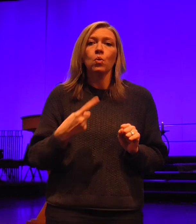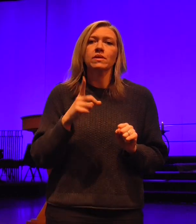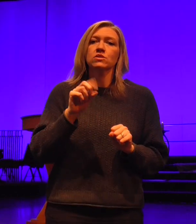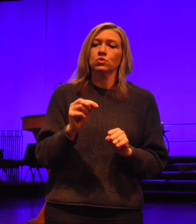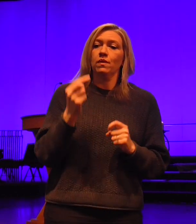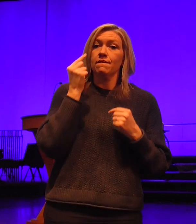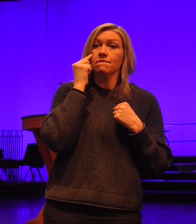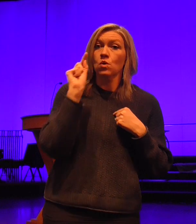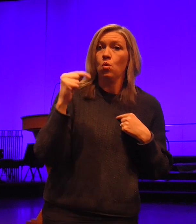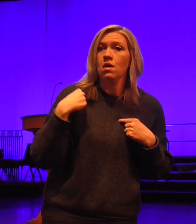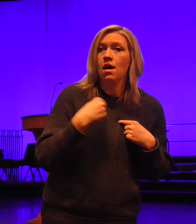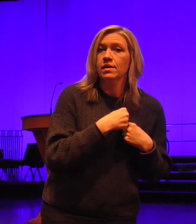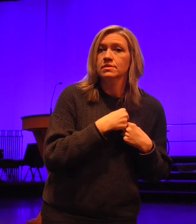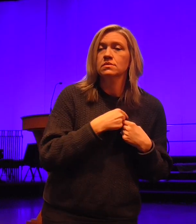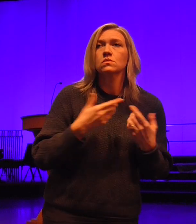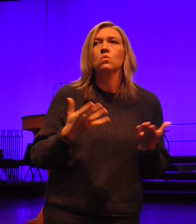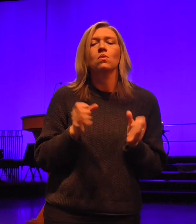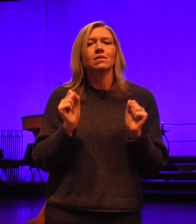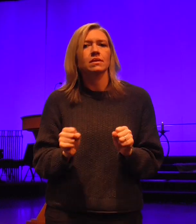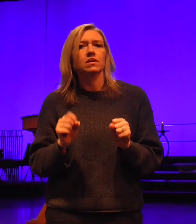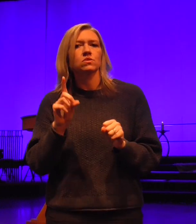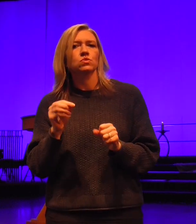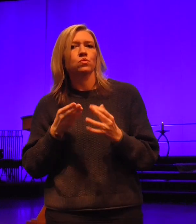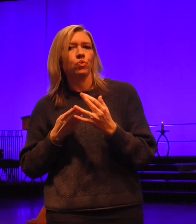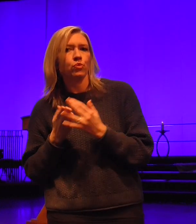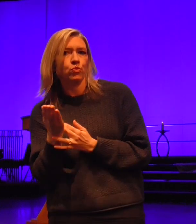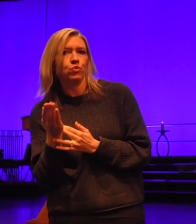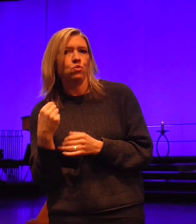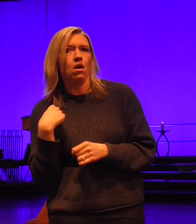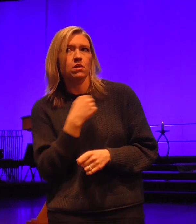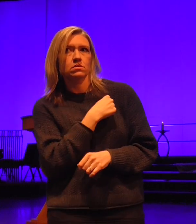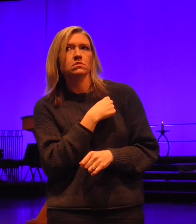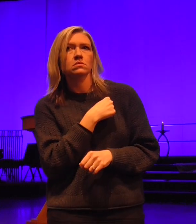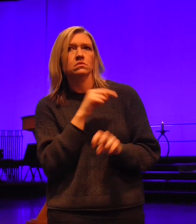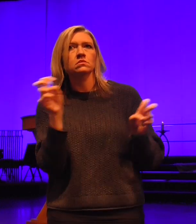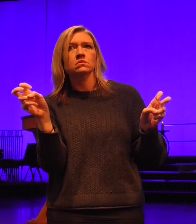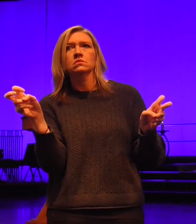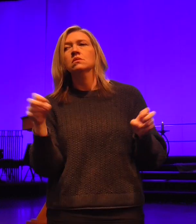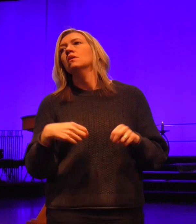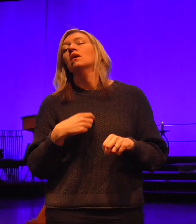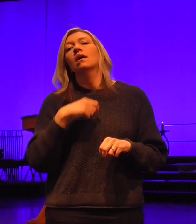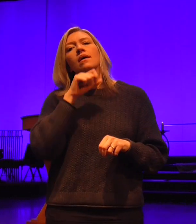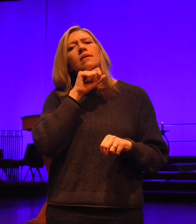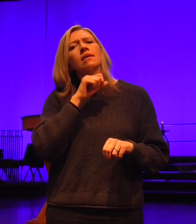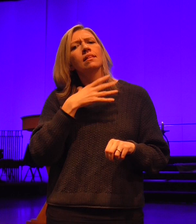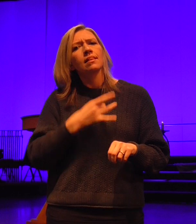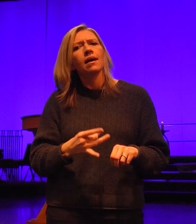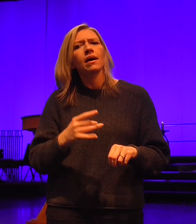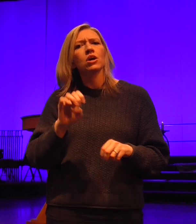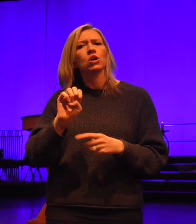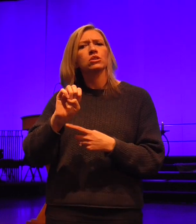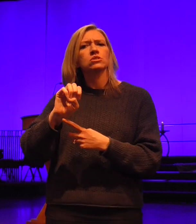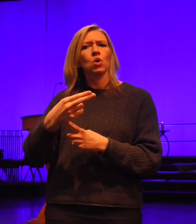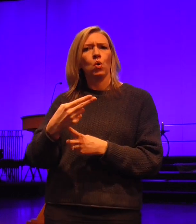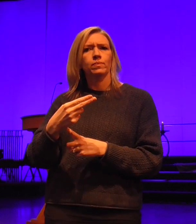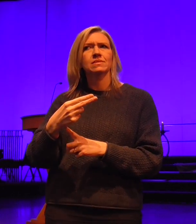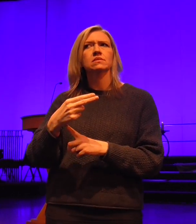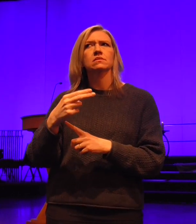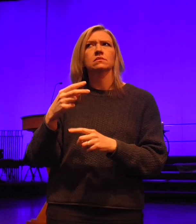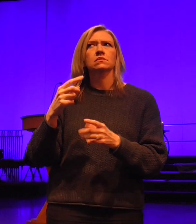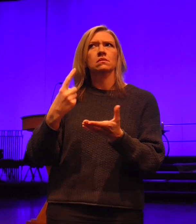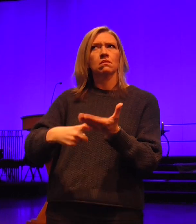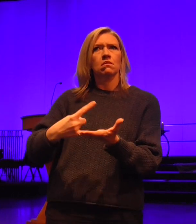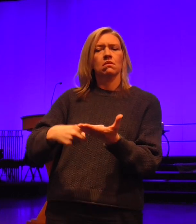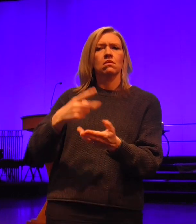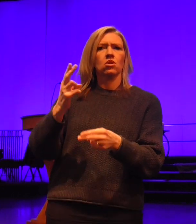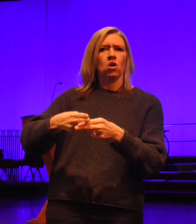it can do through us. Through us. And I like that Ernest Holmes refers to God as it. I have